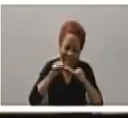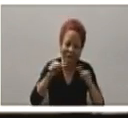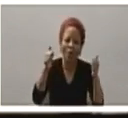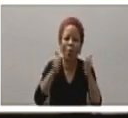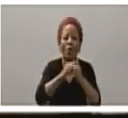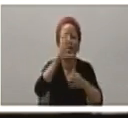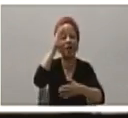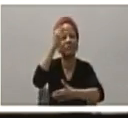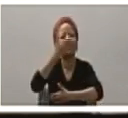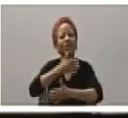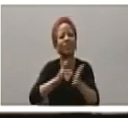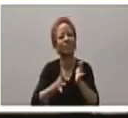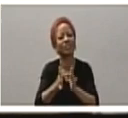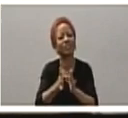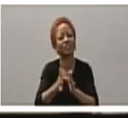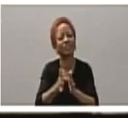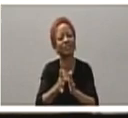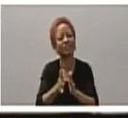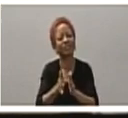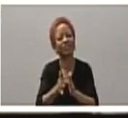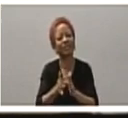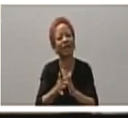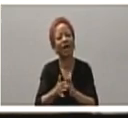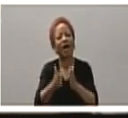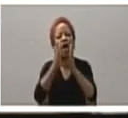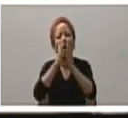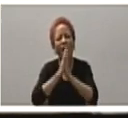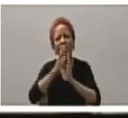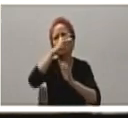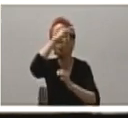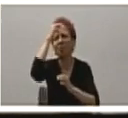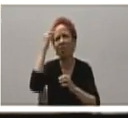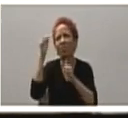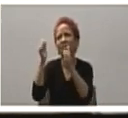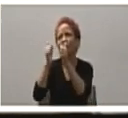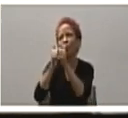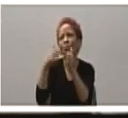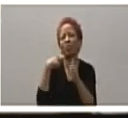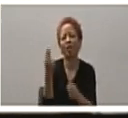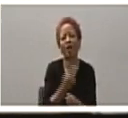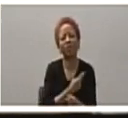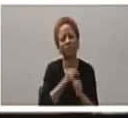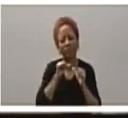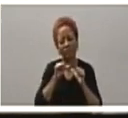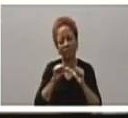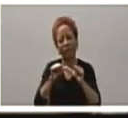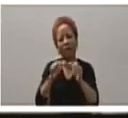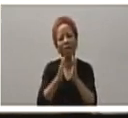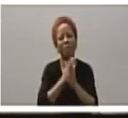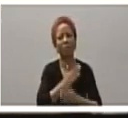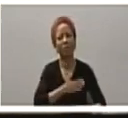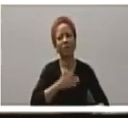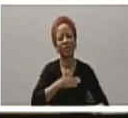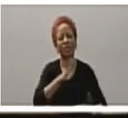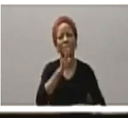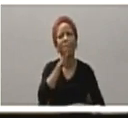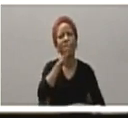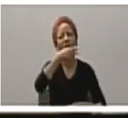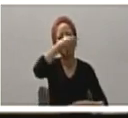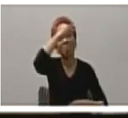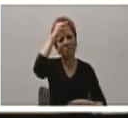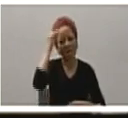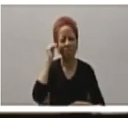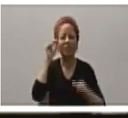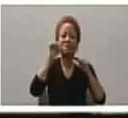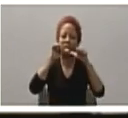end. Let us ask her to remain also with us. Let us ask our Mother Mary to remain with